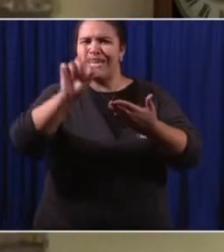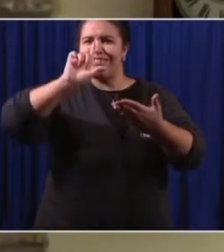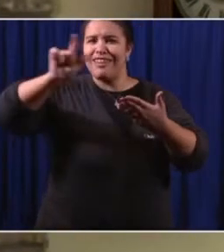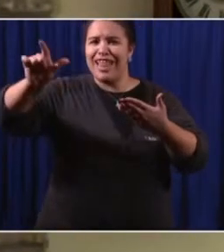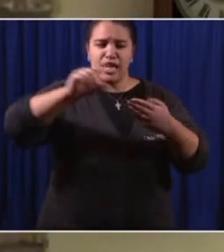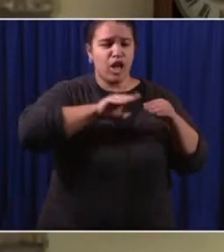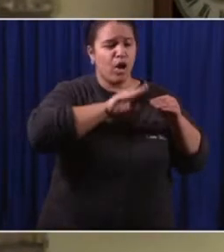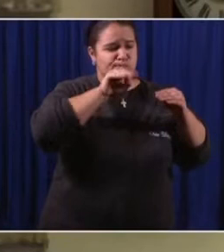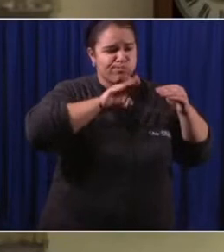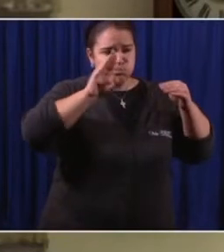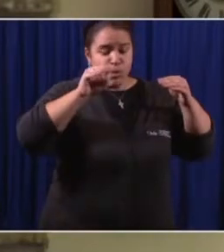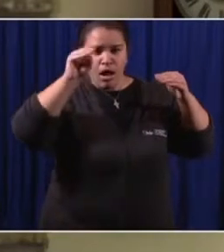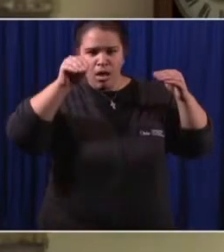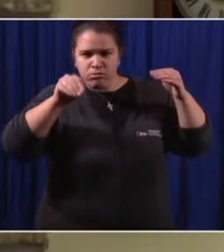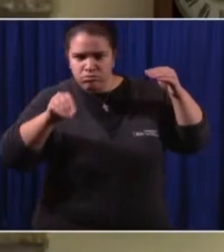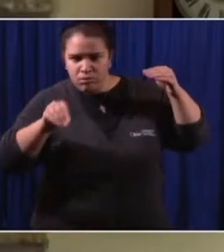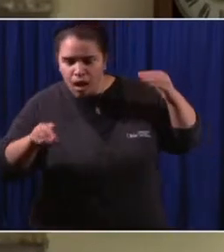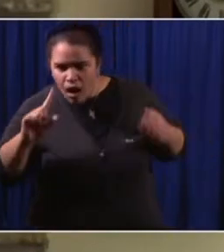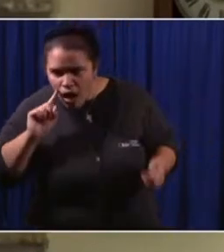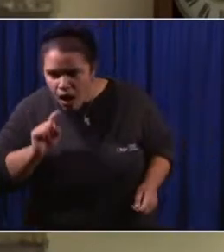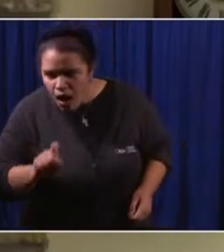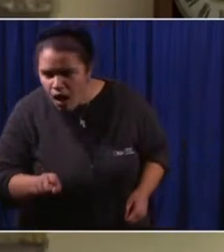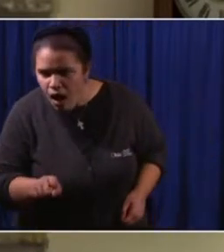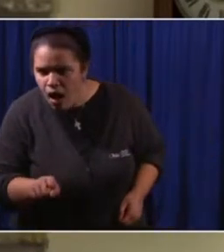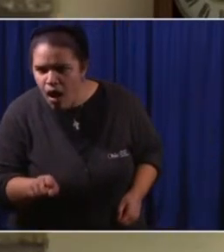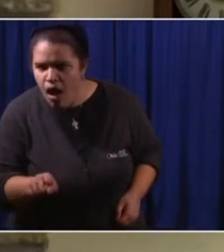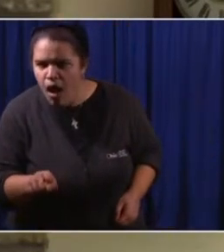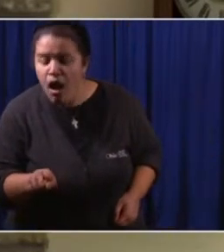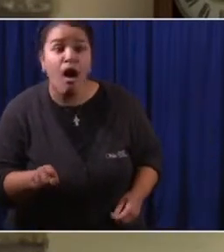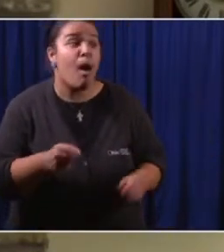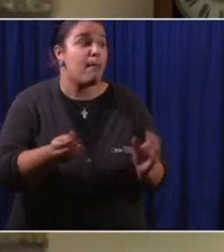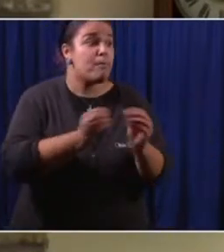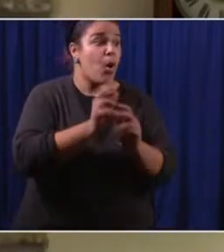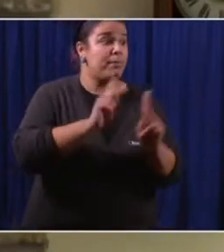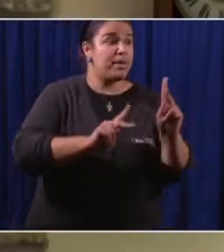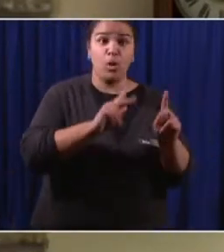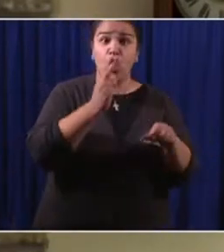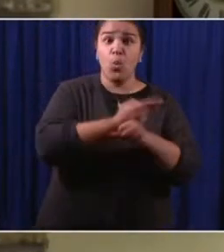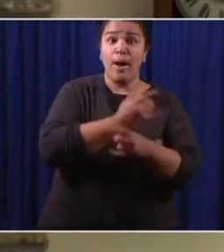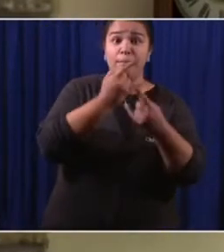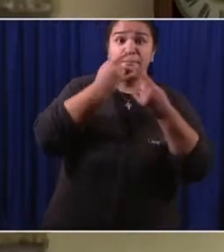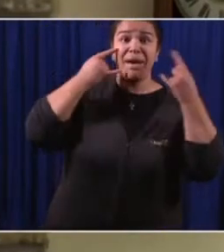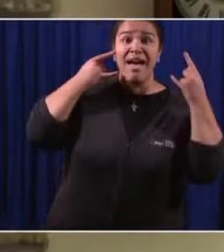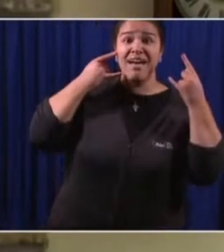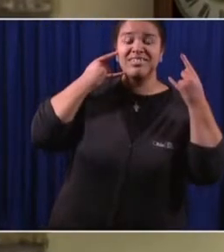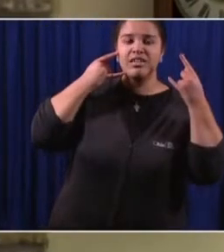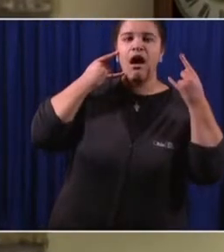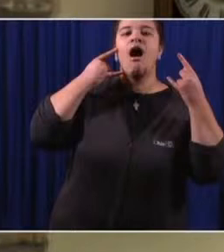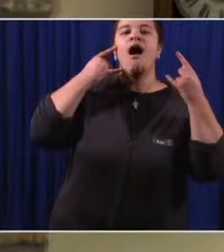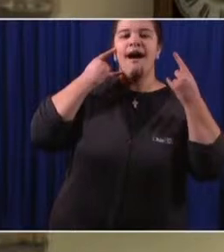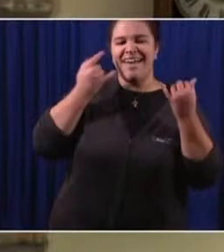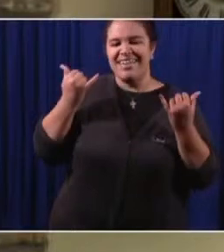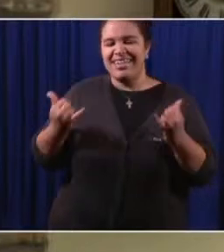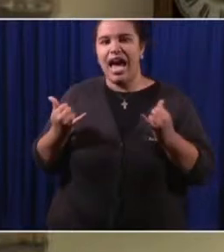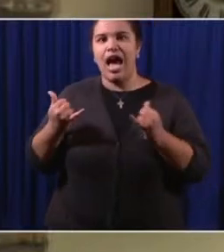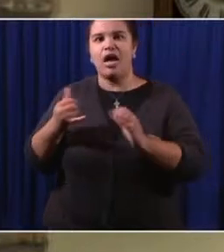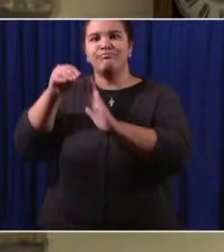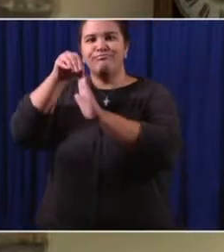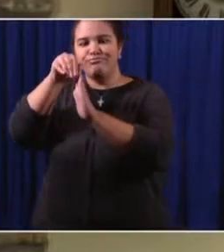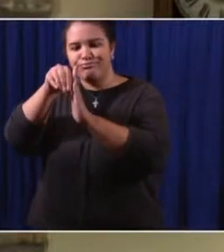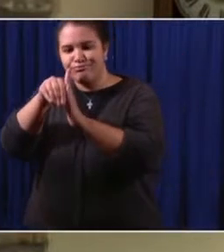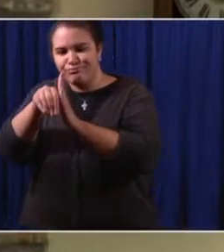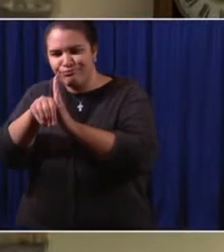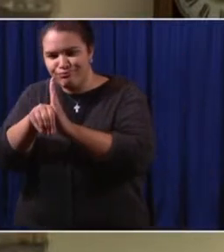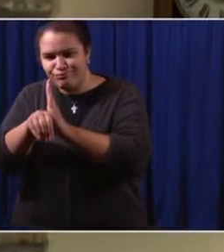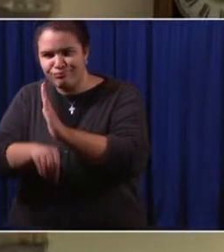change. When the mask compliance went up, you see results. And so we